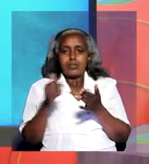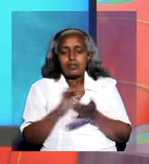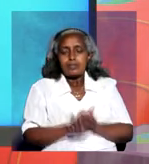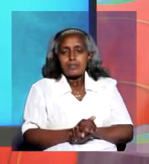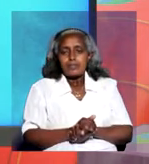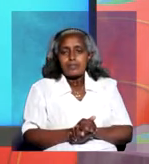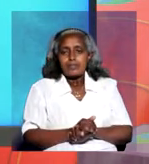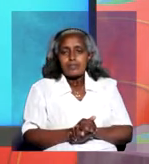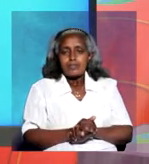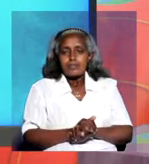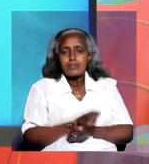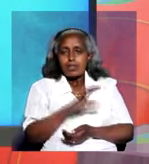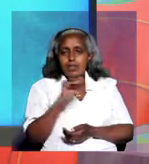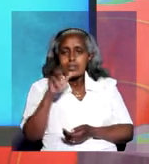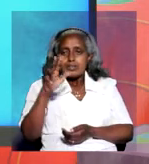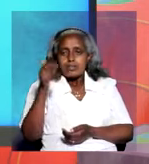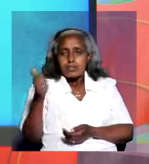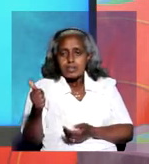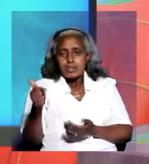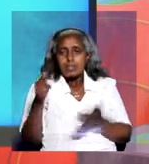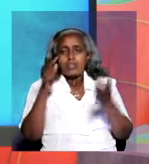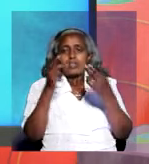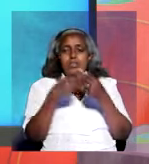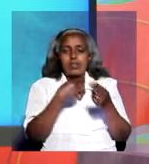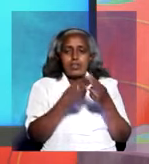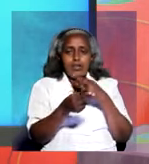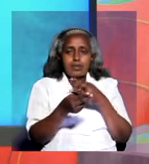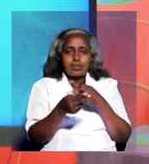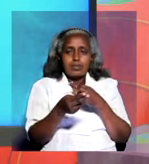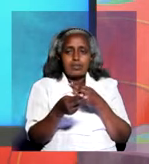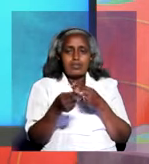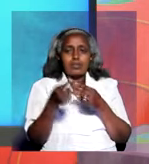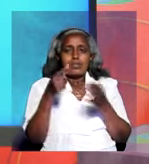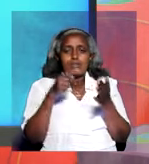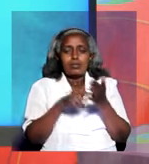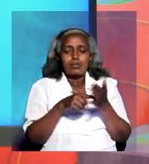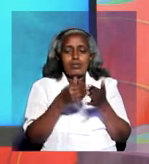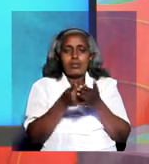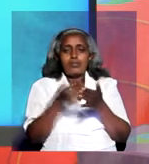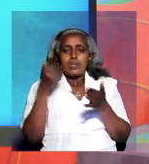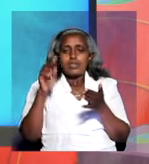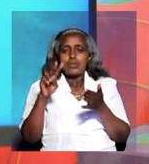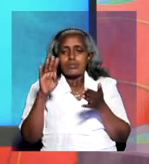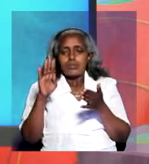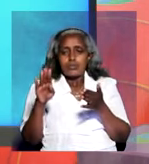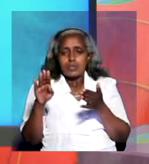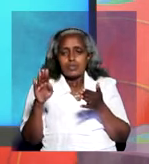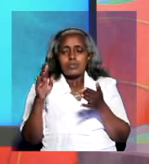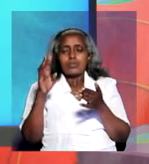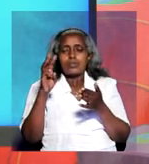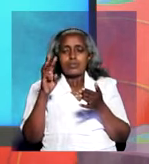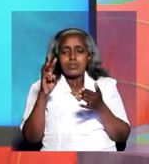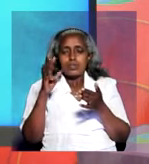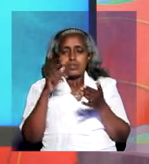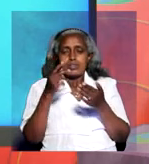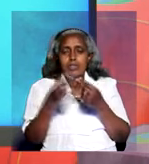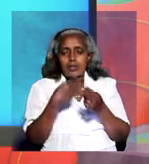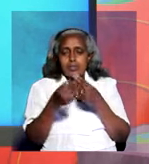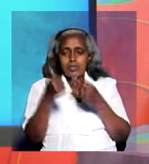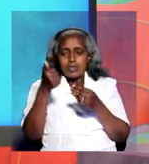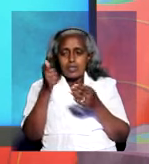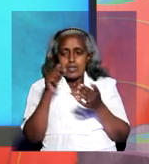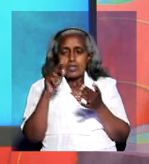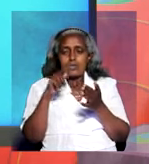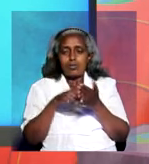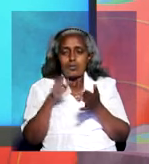vectors. And 3a times or dotted with minus 2b equal to 6 times a dot b.